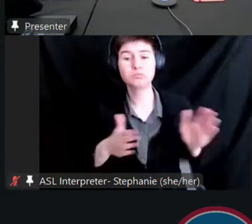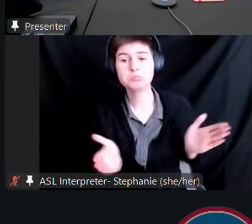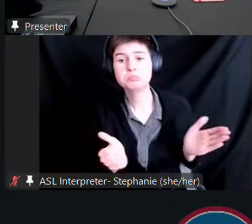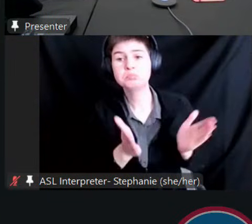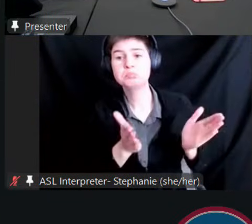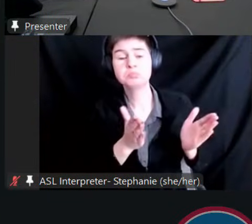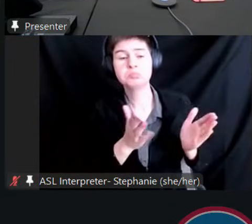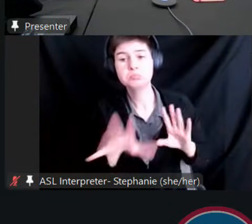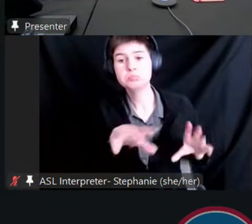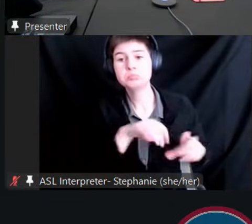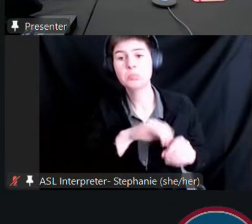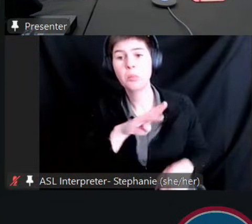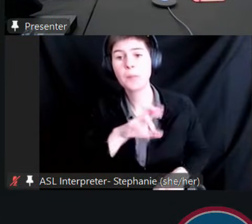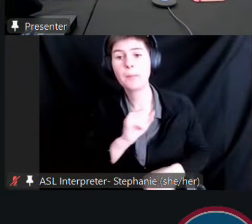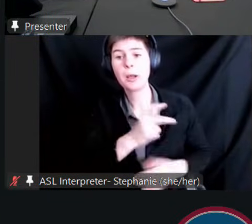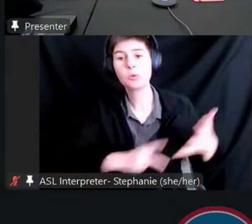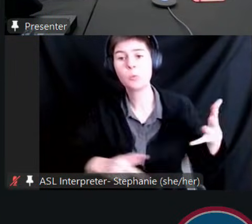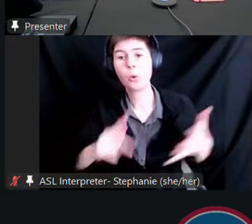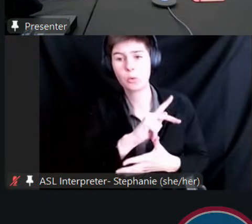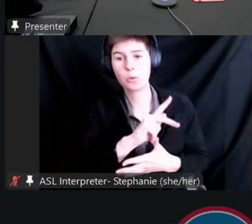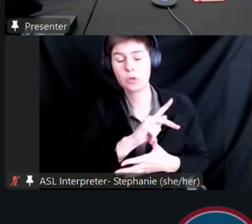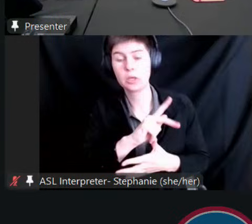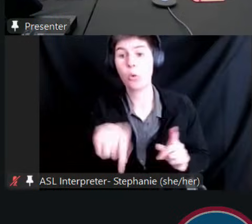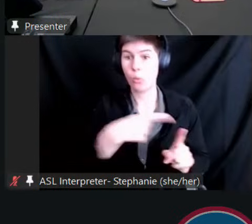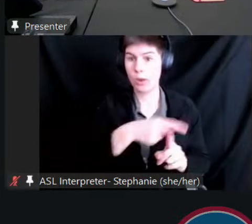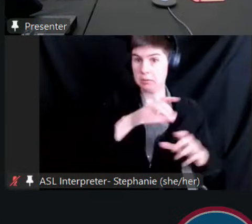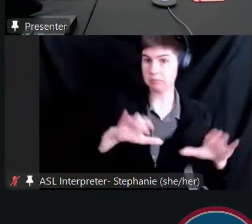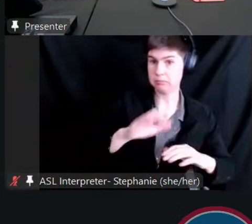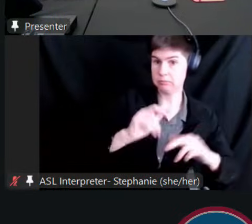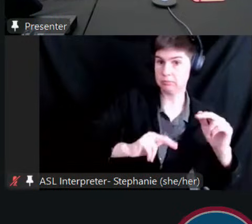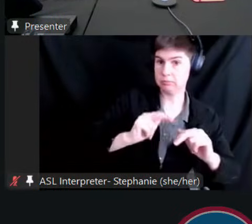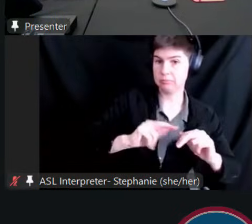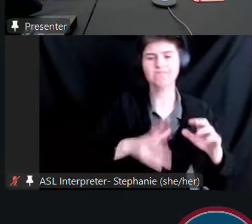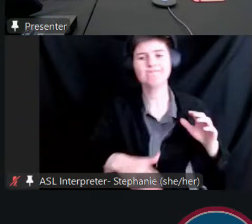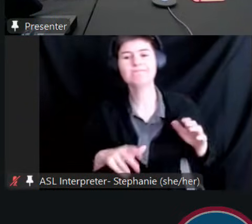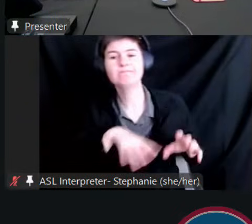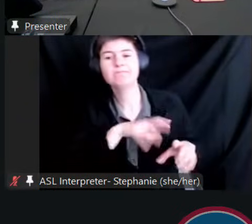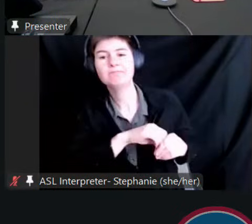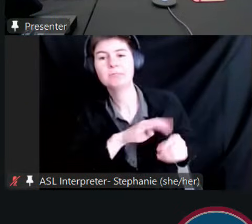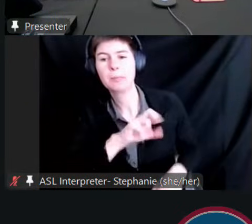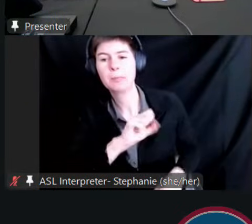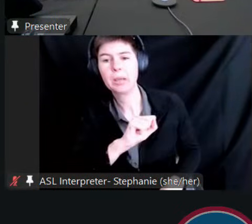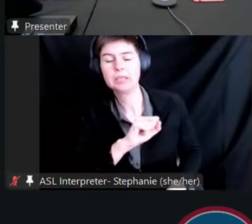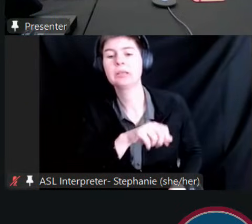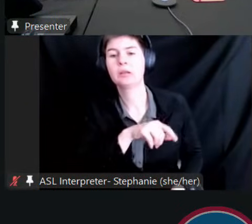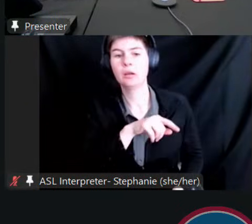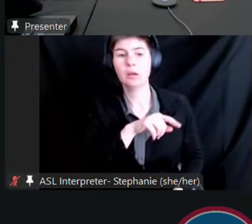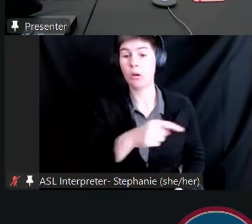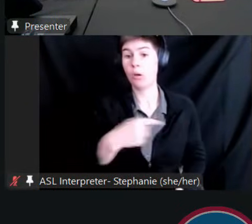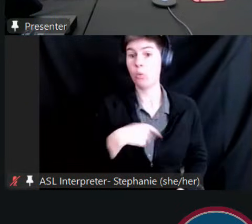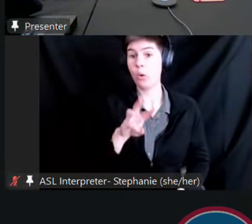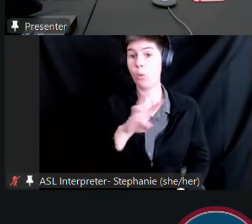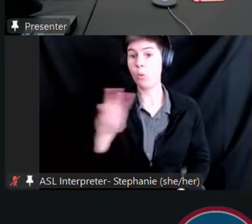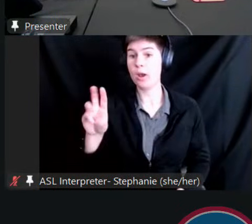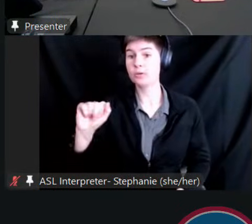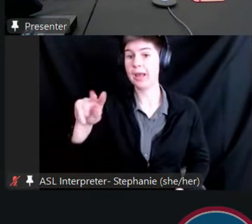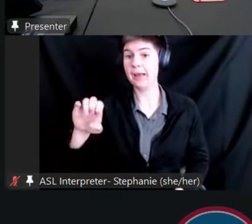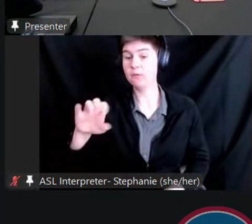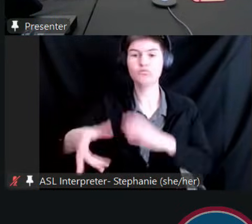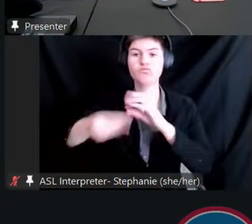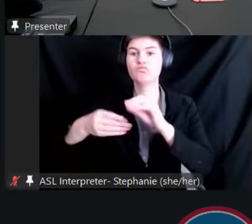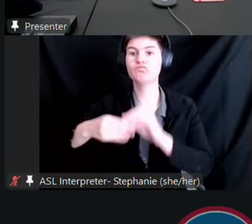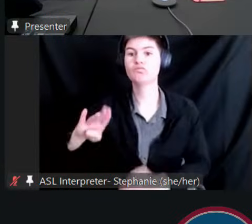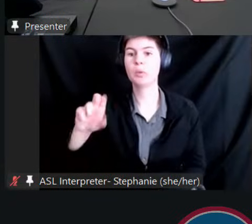when they put them back. So like we get tons of bus bulbs like that. We've gotten a bunch of bus lanes on Western Avenue just recently that were part of